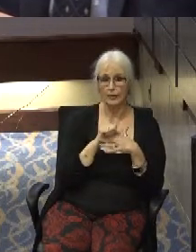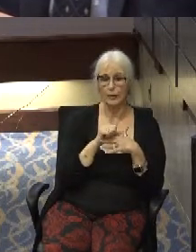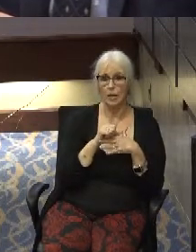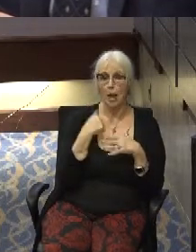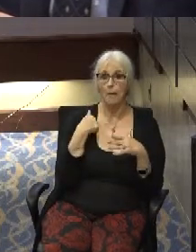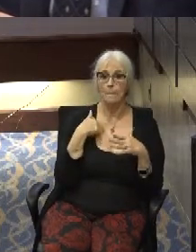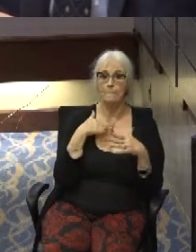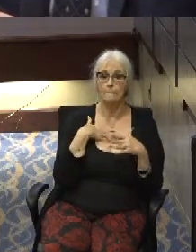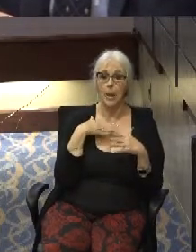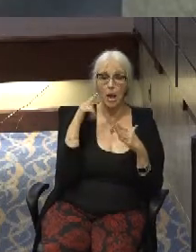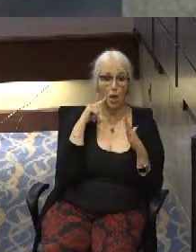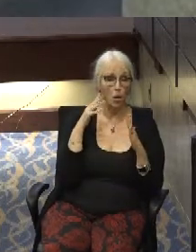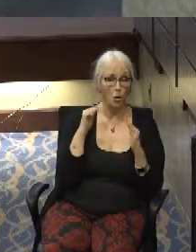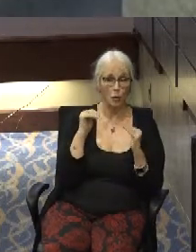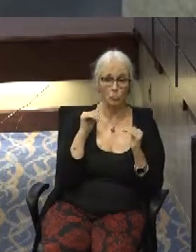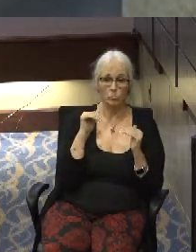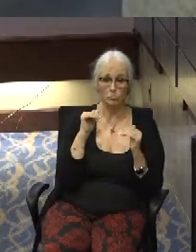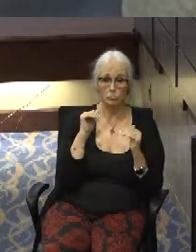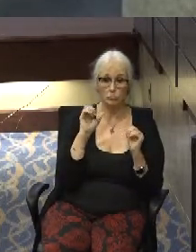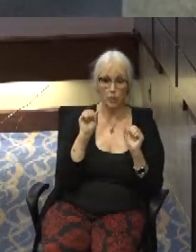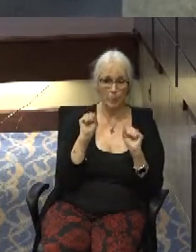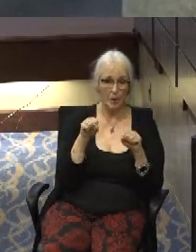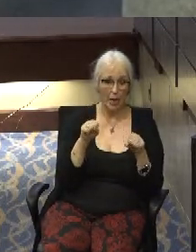is that we'd be able to